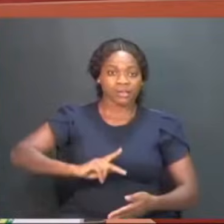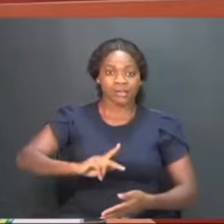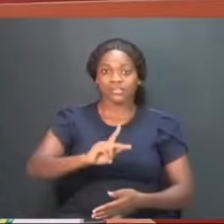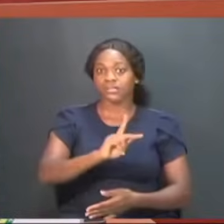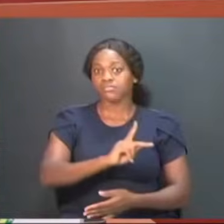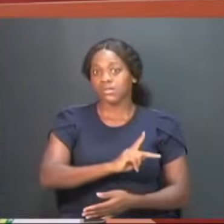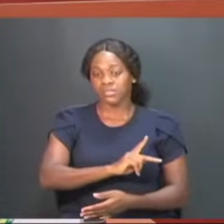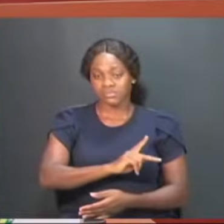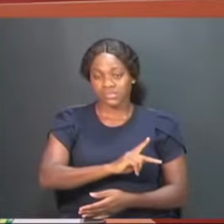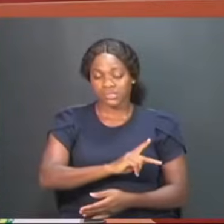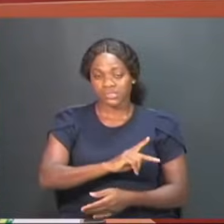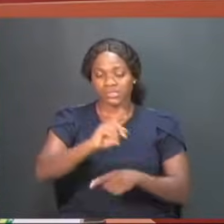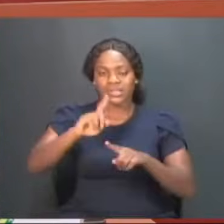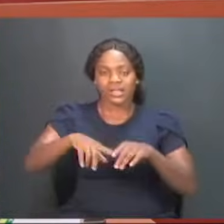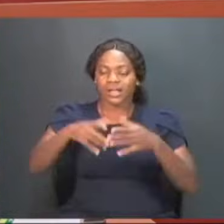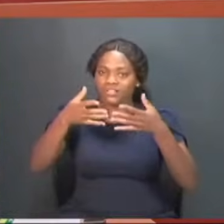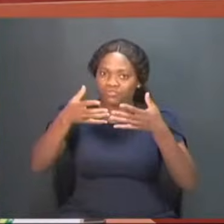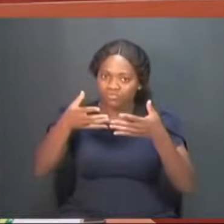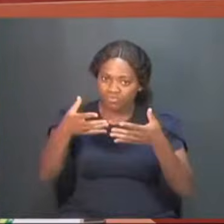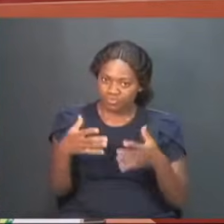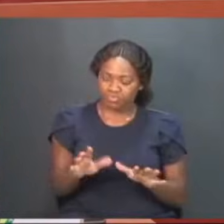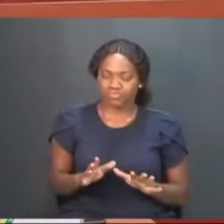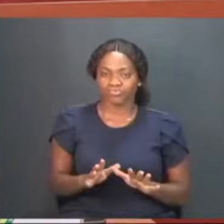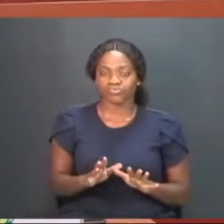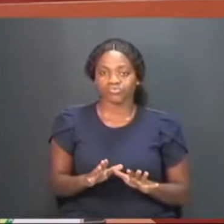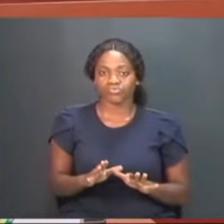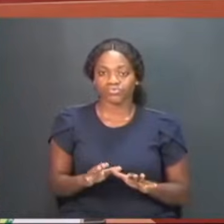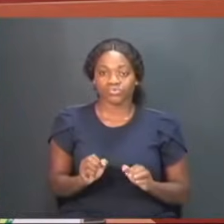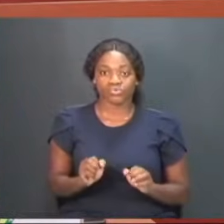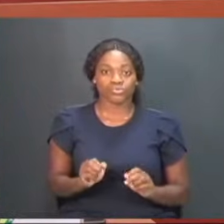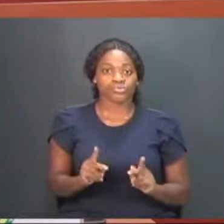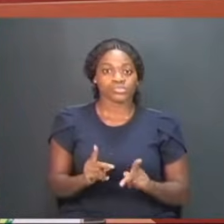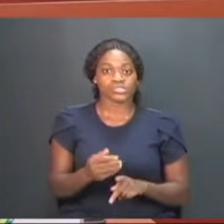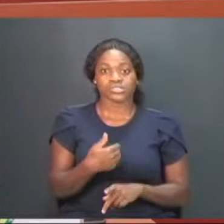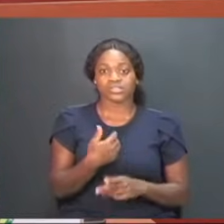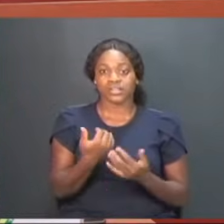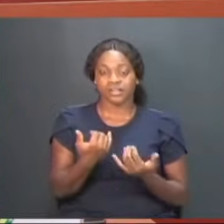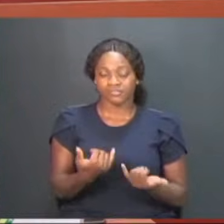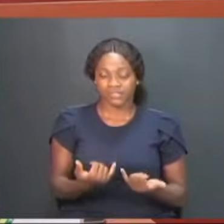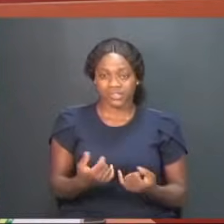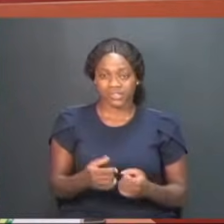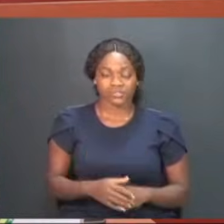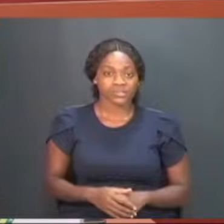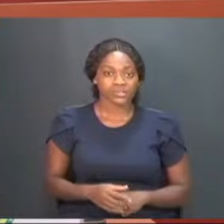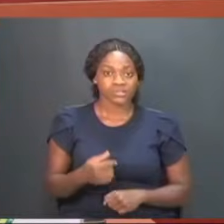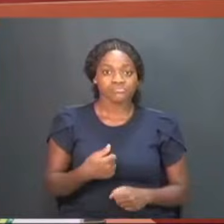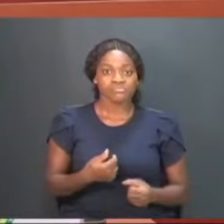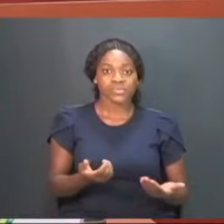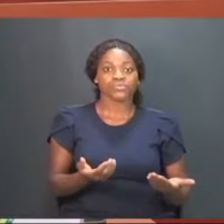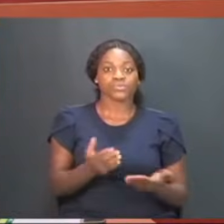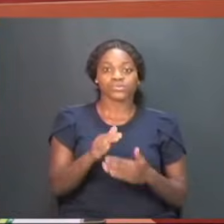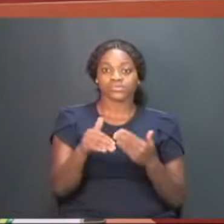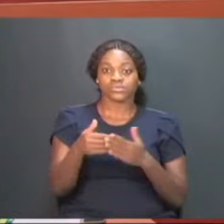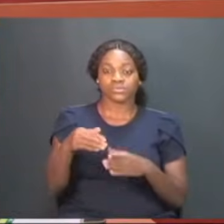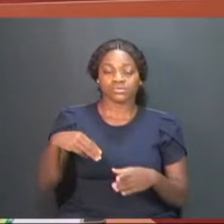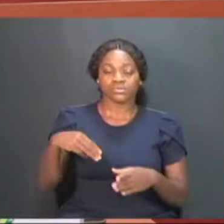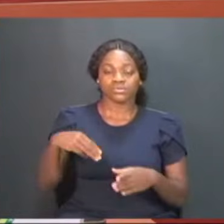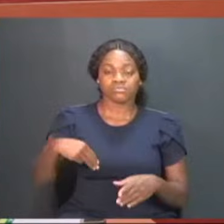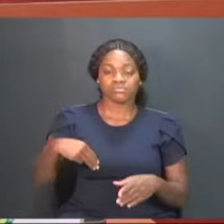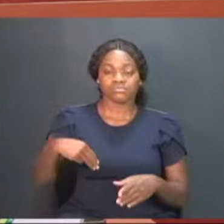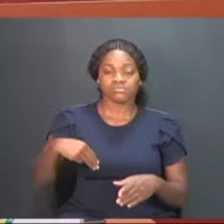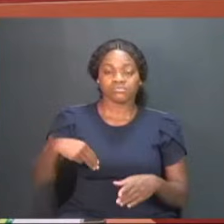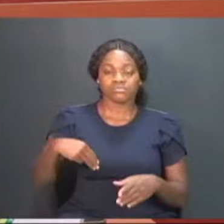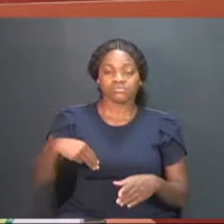afford to let this opportunity slip by. I therefore call on my colleagues to support this